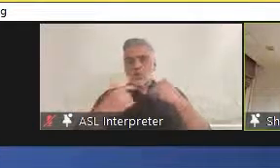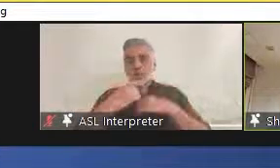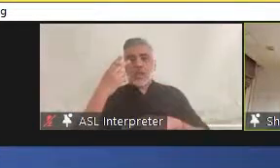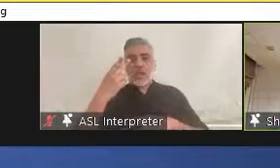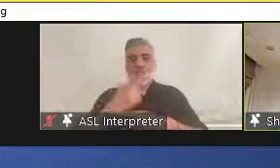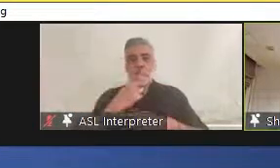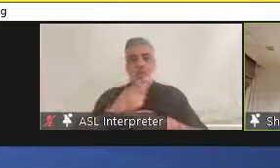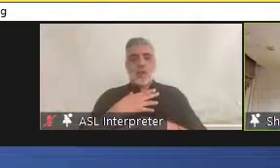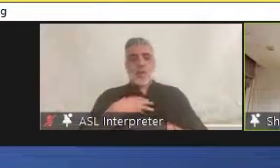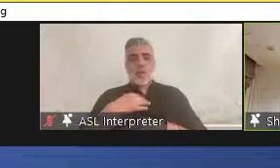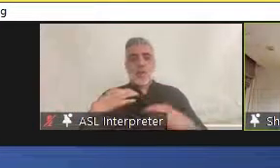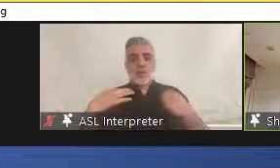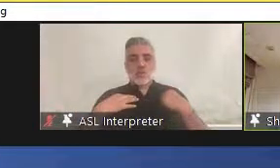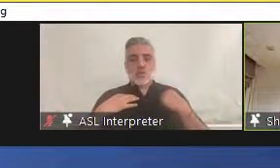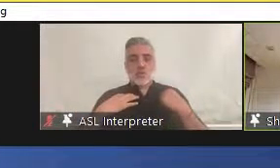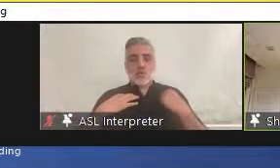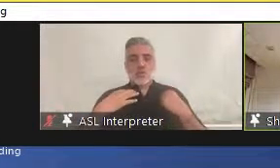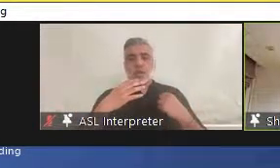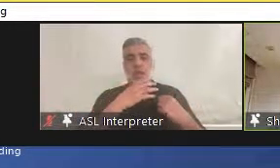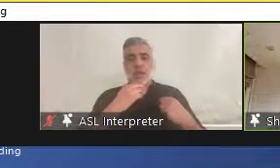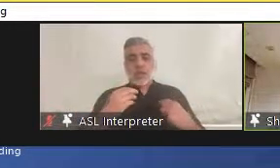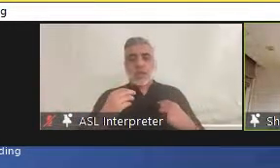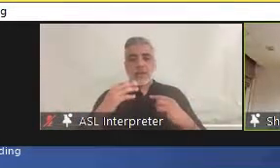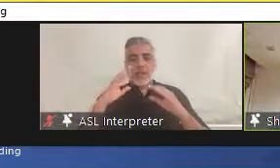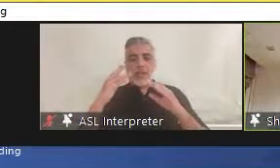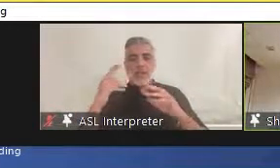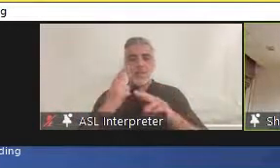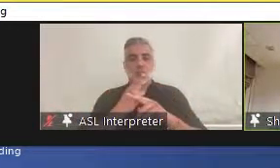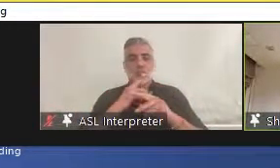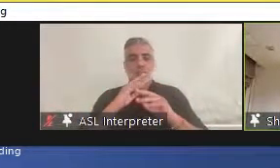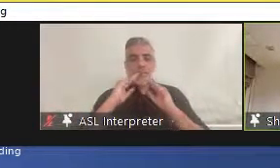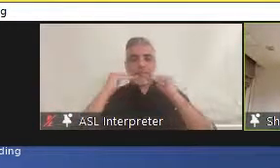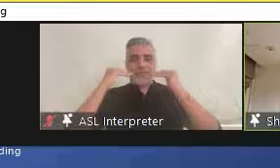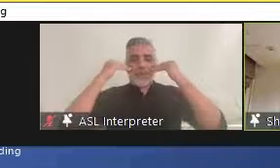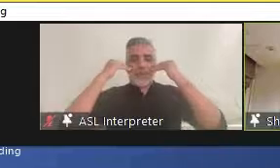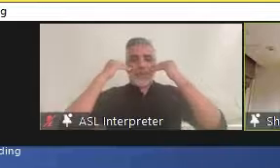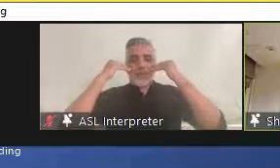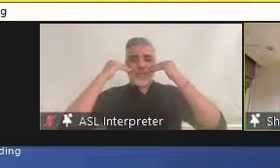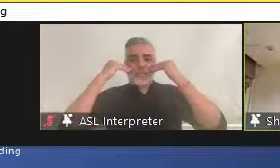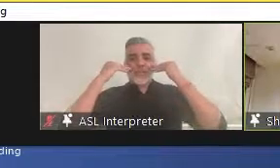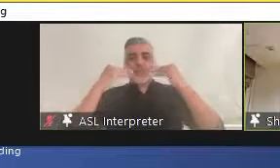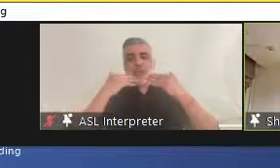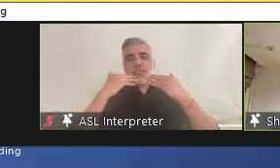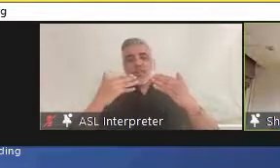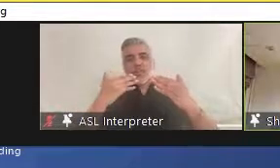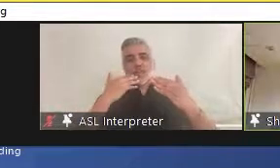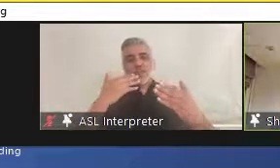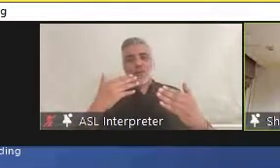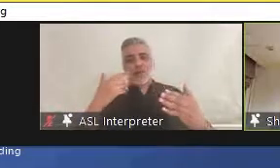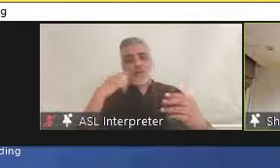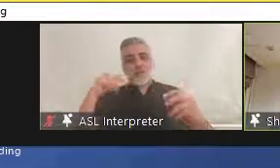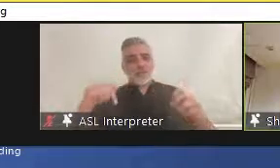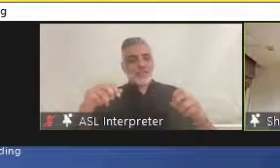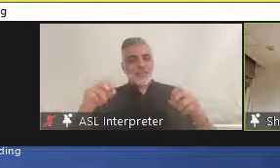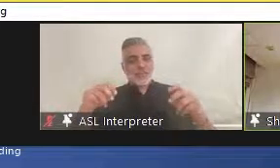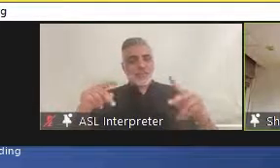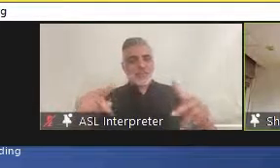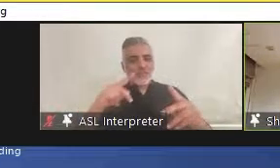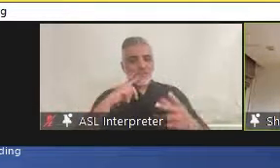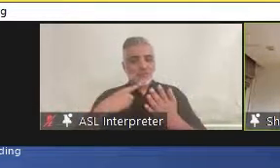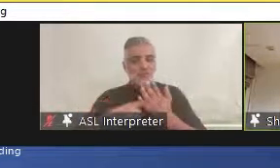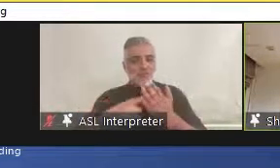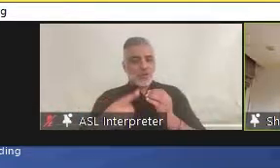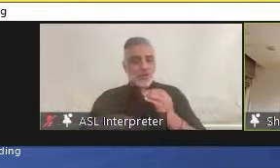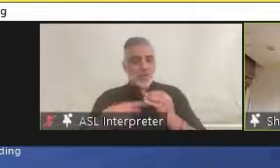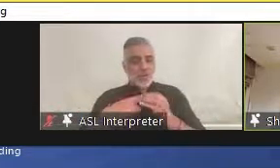a white shirt and wearing a big smile on my face. So, and thank you very much for this opportunity to talk about